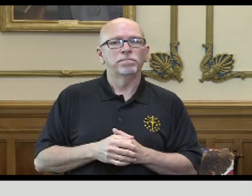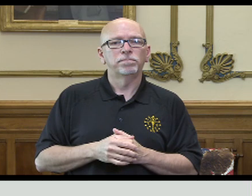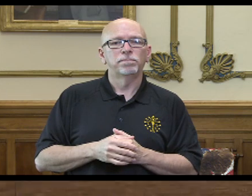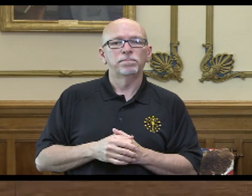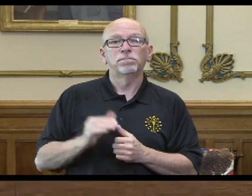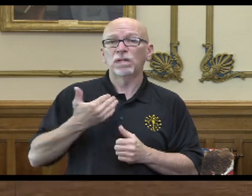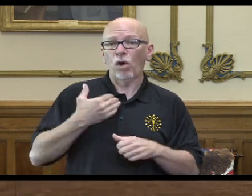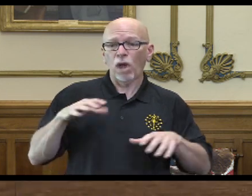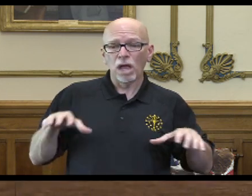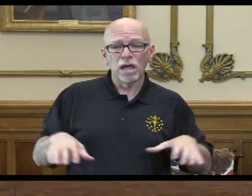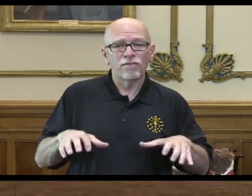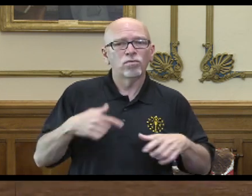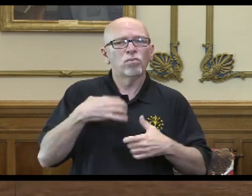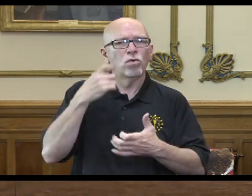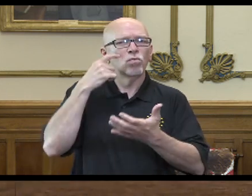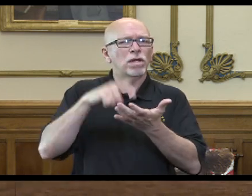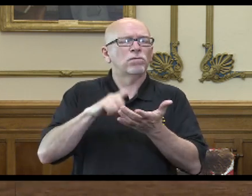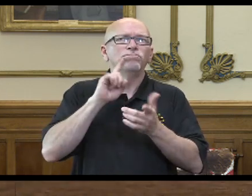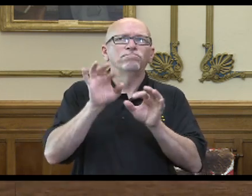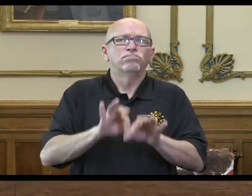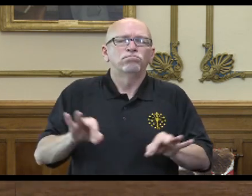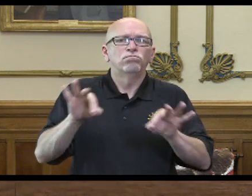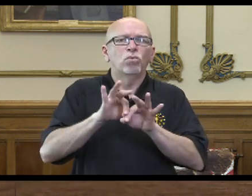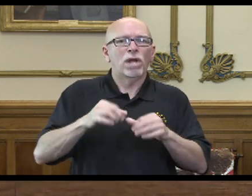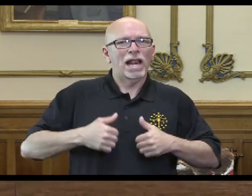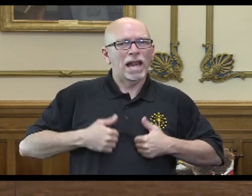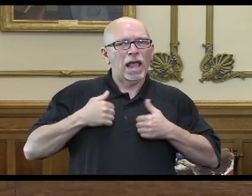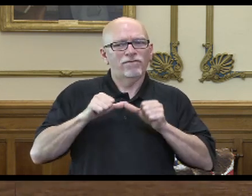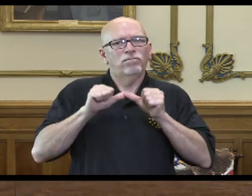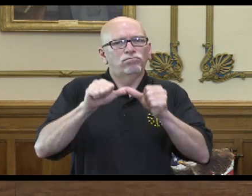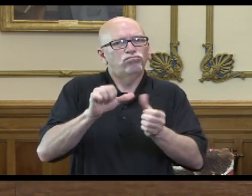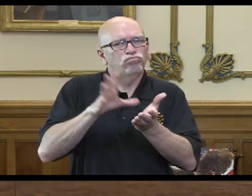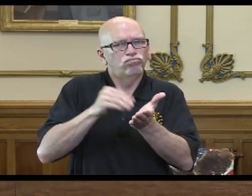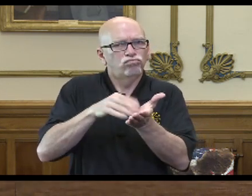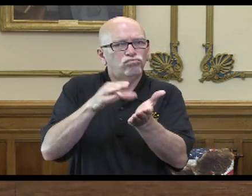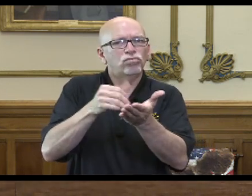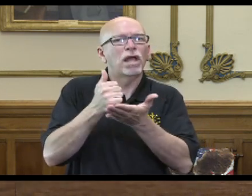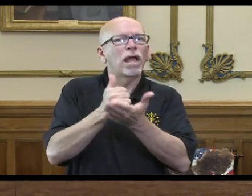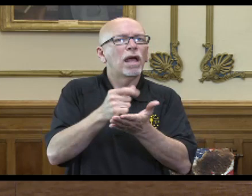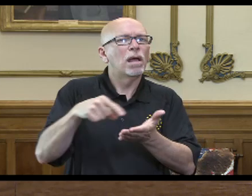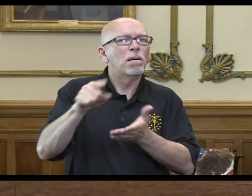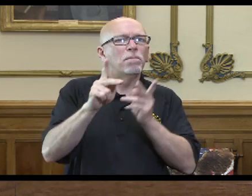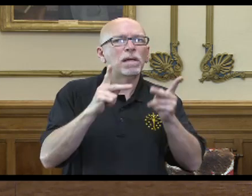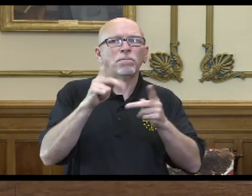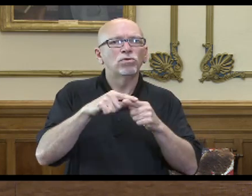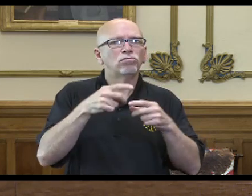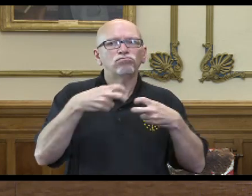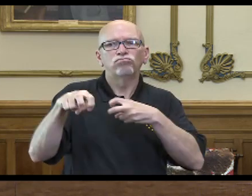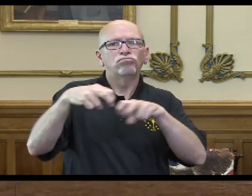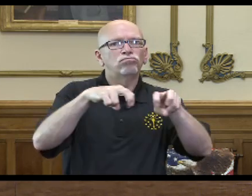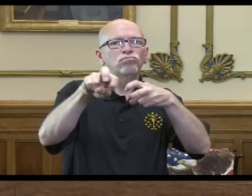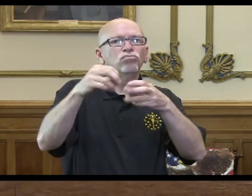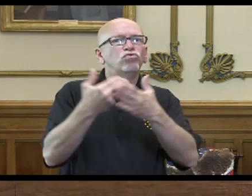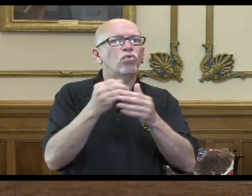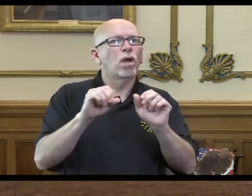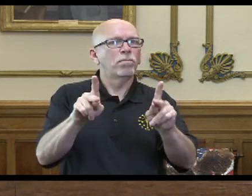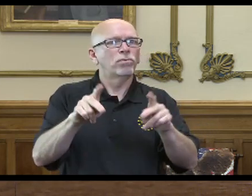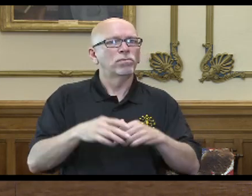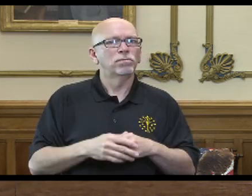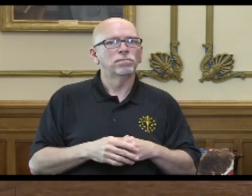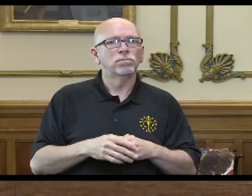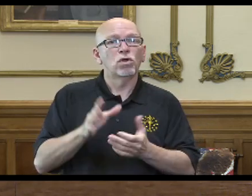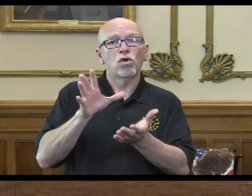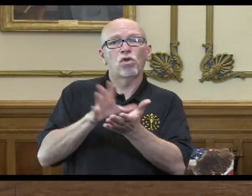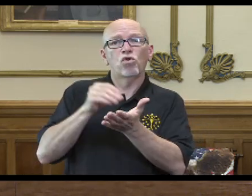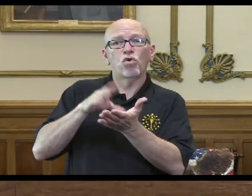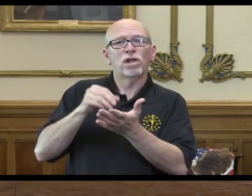efforts, we want to recognize the importance of life learning that can help Hoosiers transition to new opportunities. Learning gained